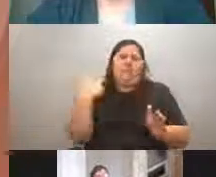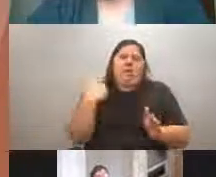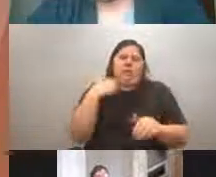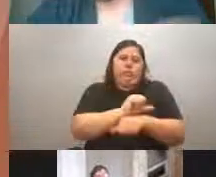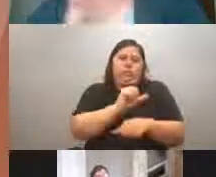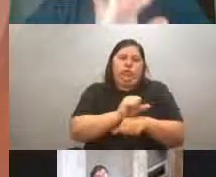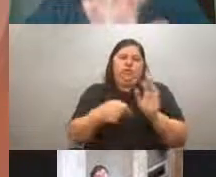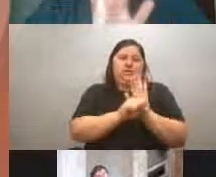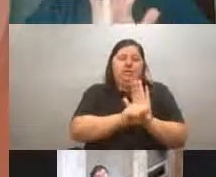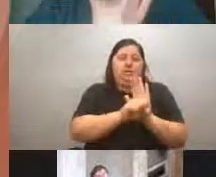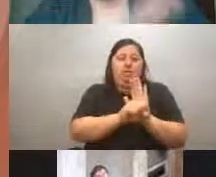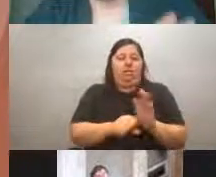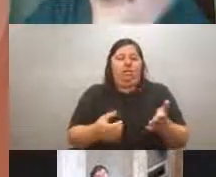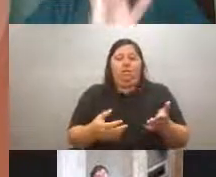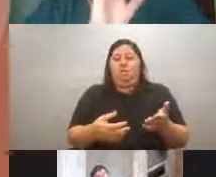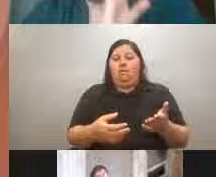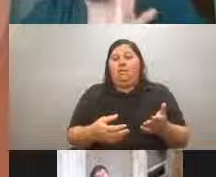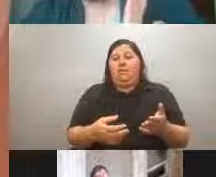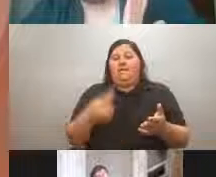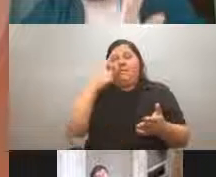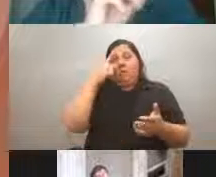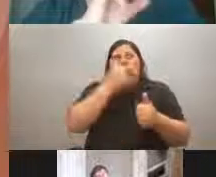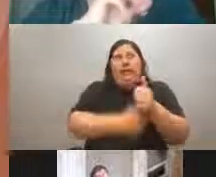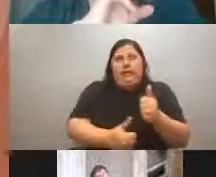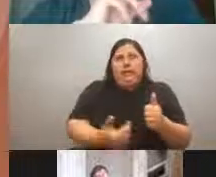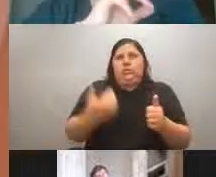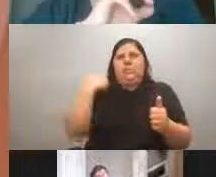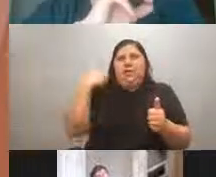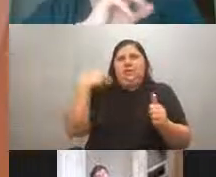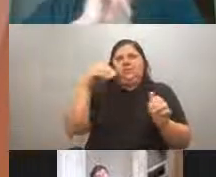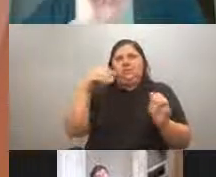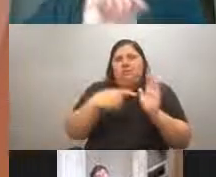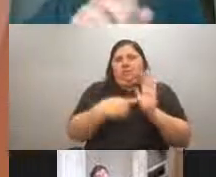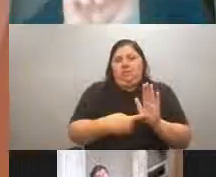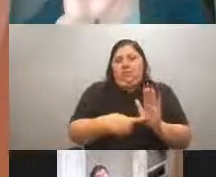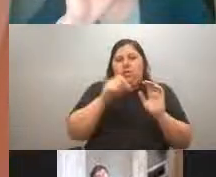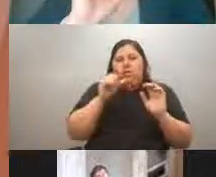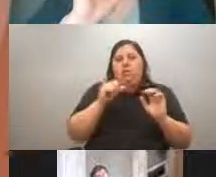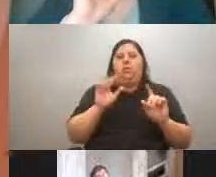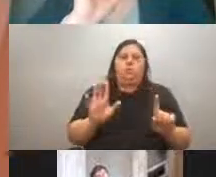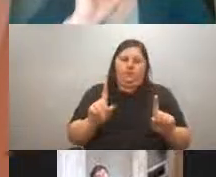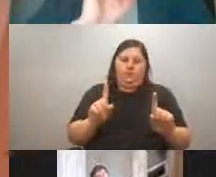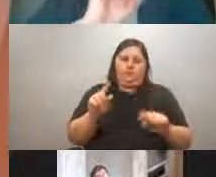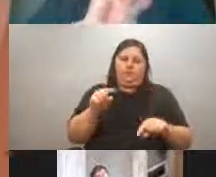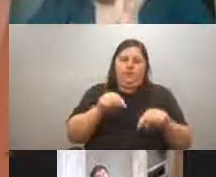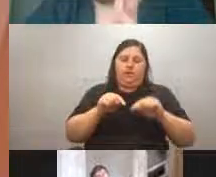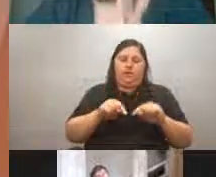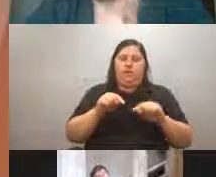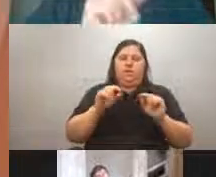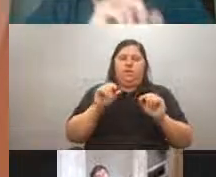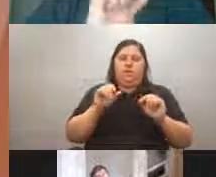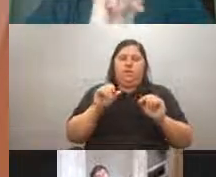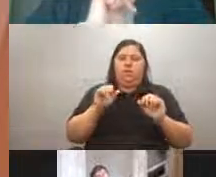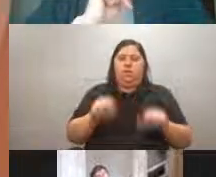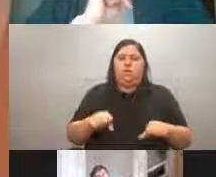If you have, and I think for each past work sample, you can do up to, I should say this, you could do up to 2